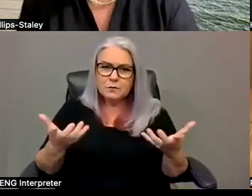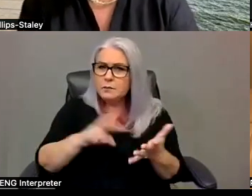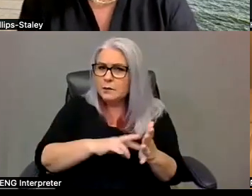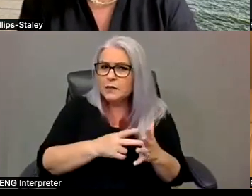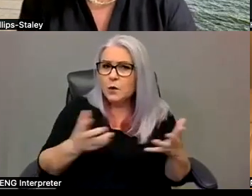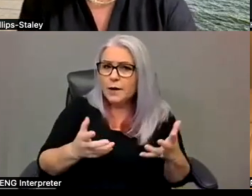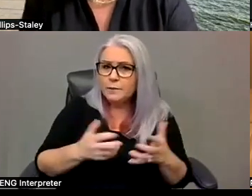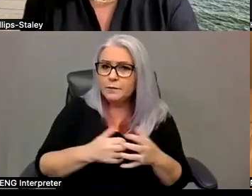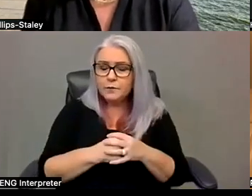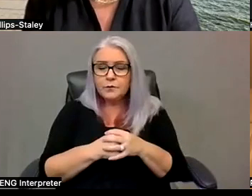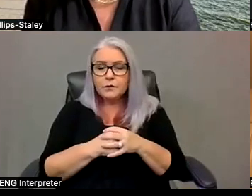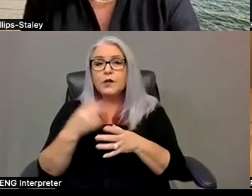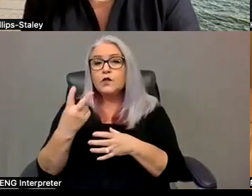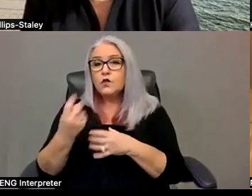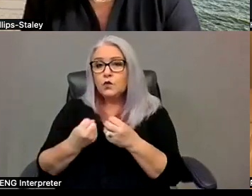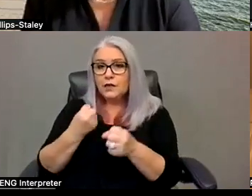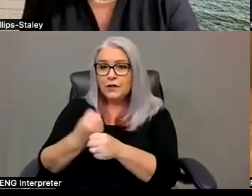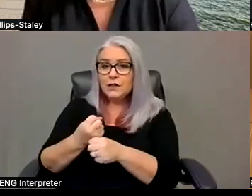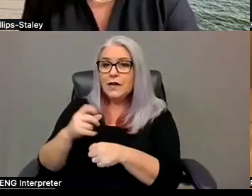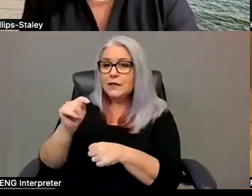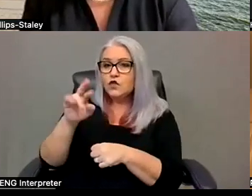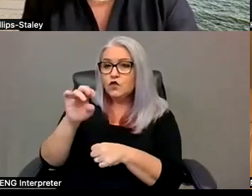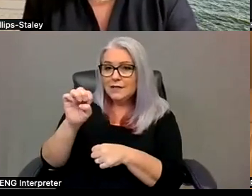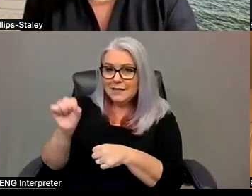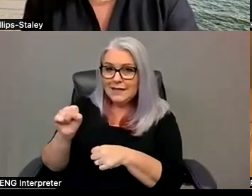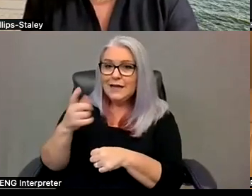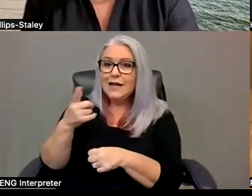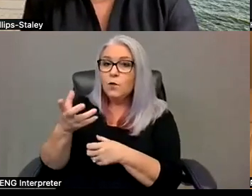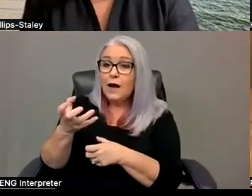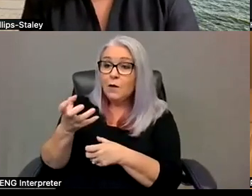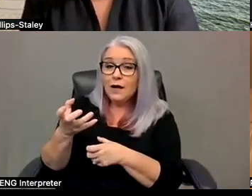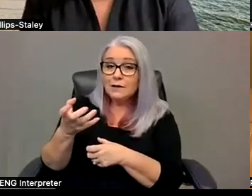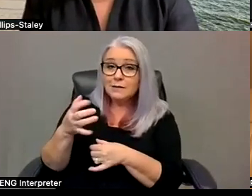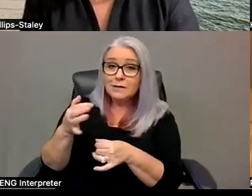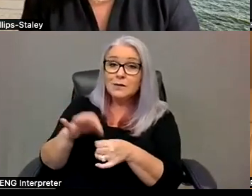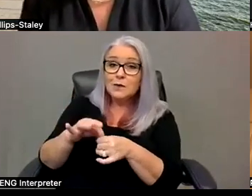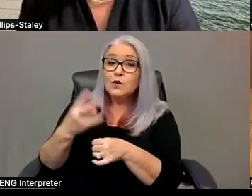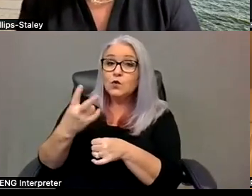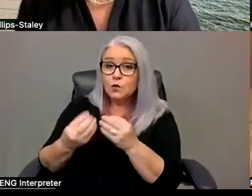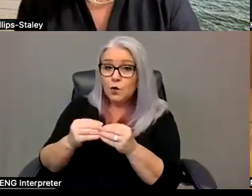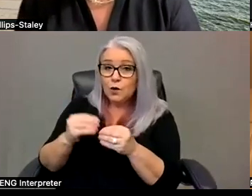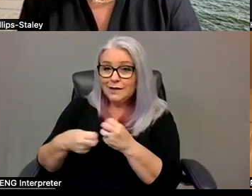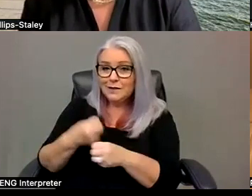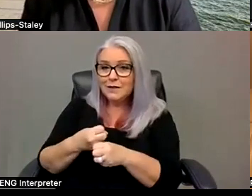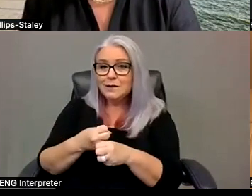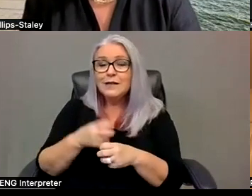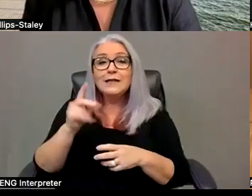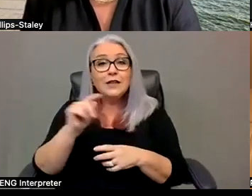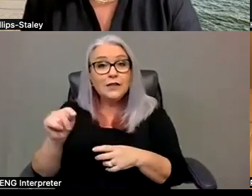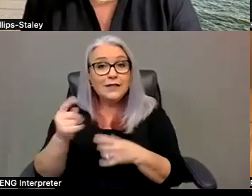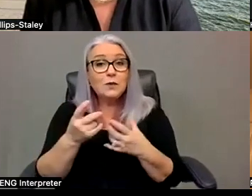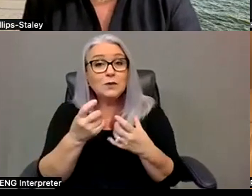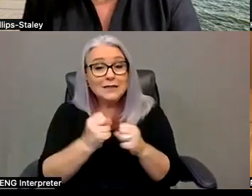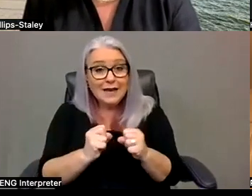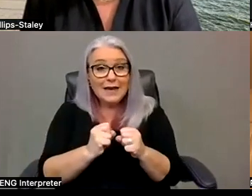2 years as a trustee and for why I'm seeking re-election today? It means making sure that Tarrytown stays safe, walkable,